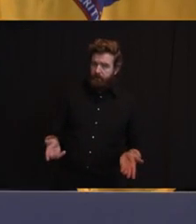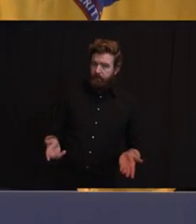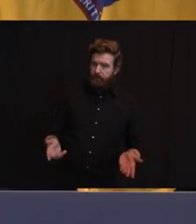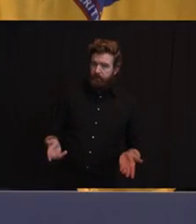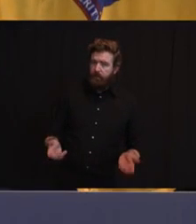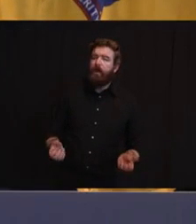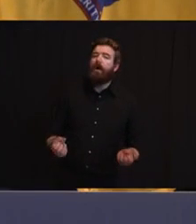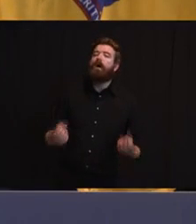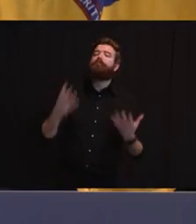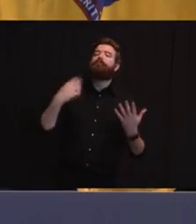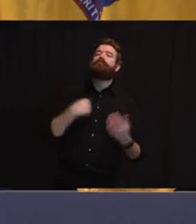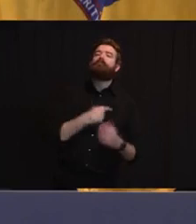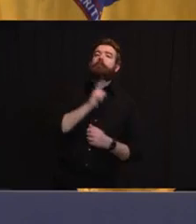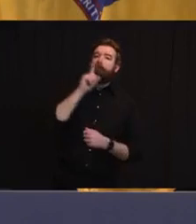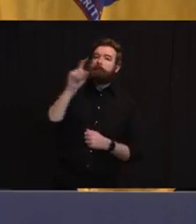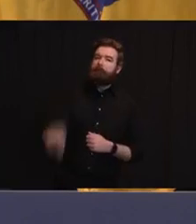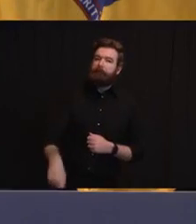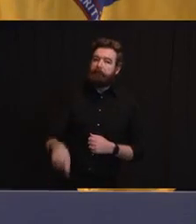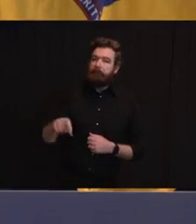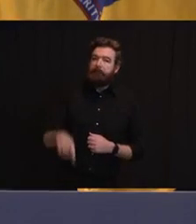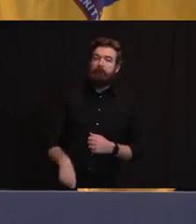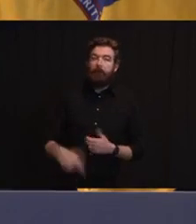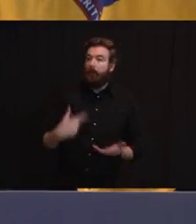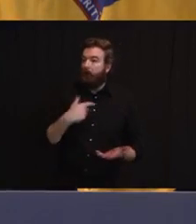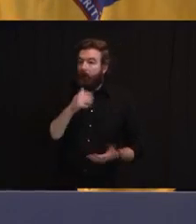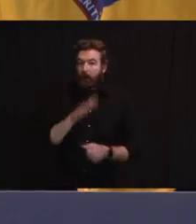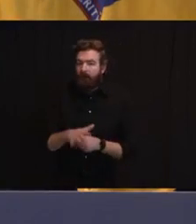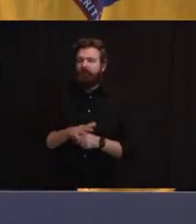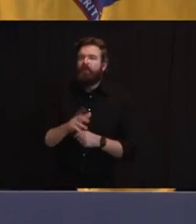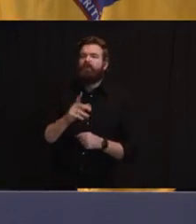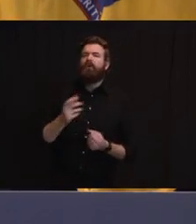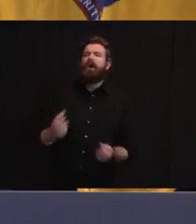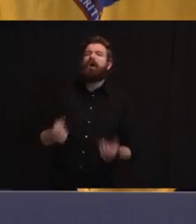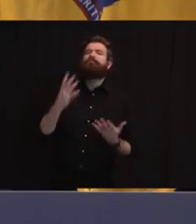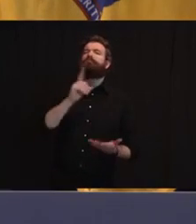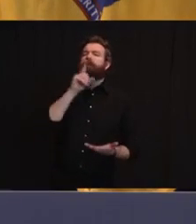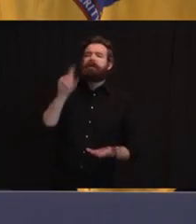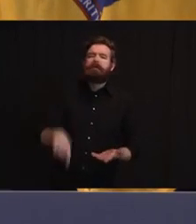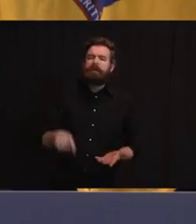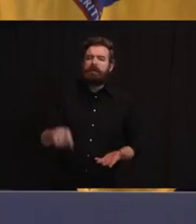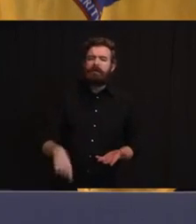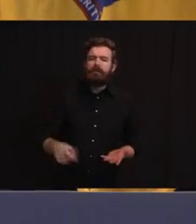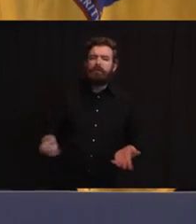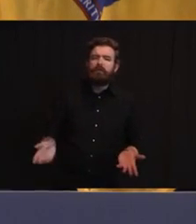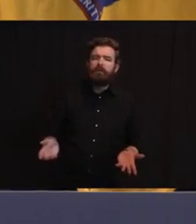need to get in a week to get everybody who wants and needs a vaccine vaccinated?